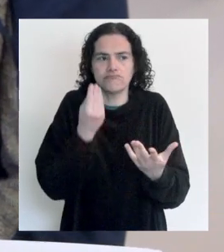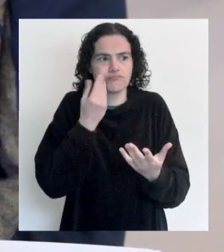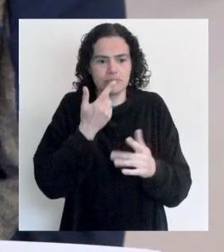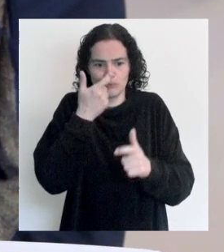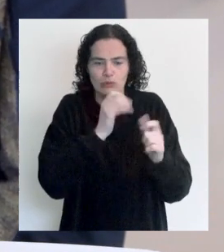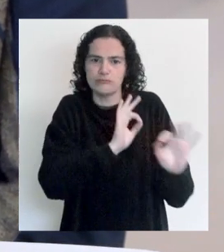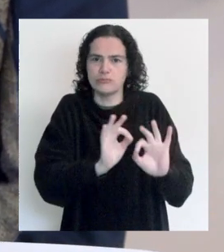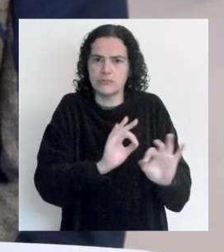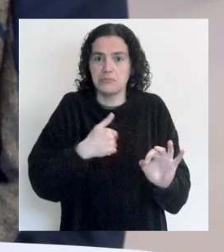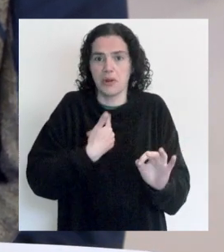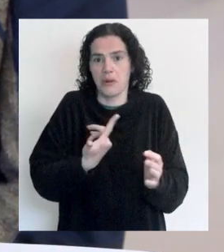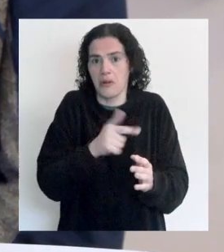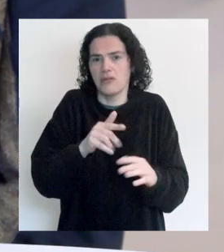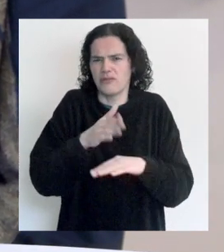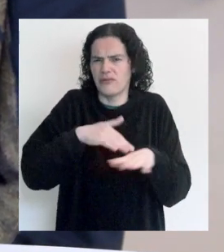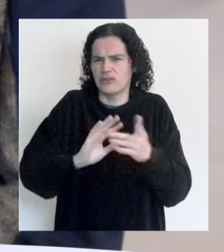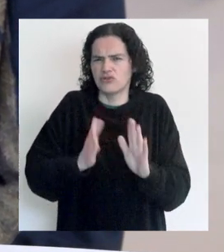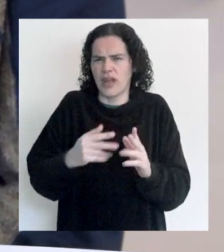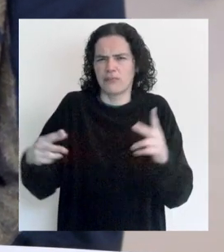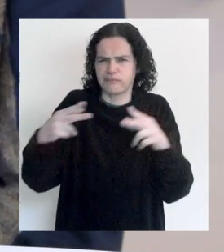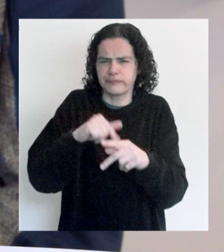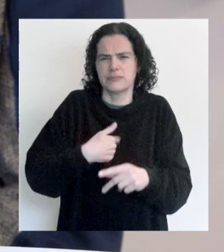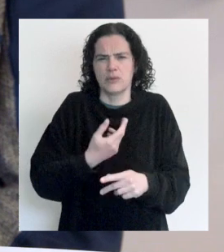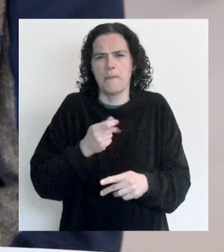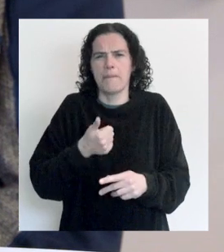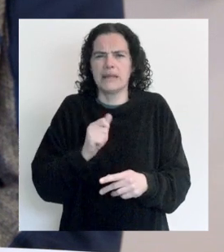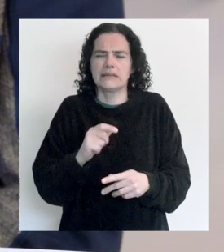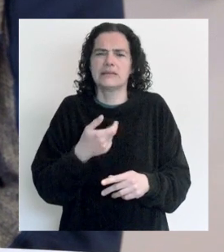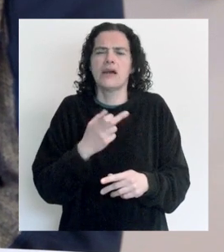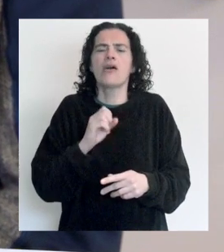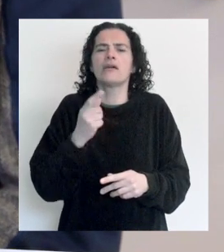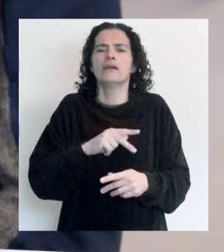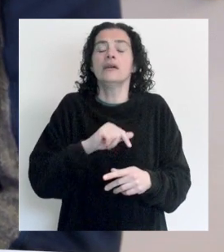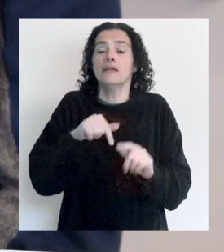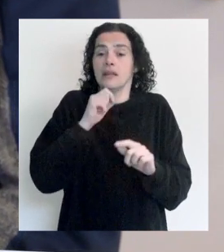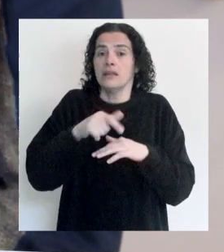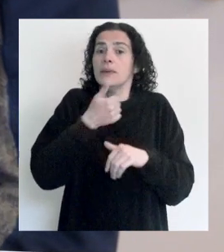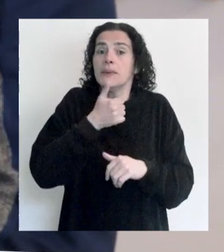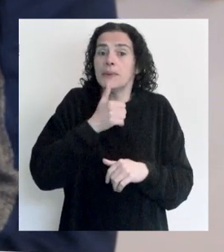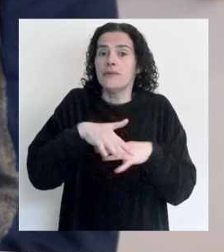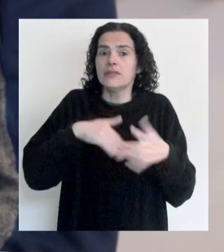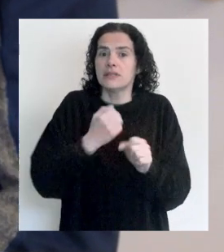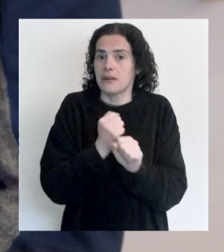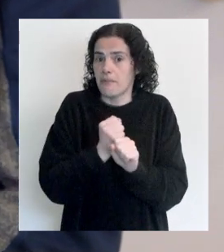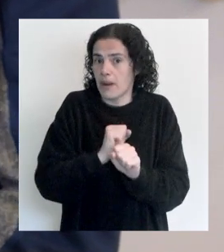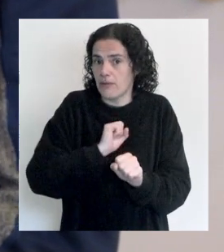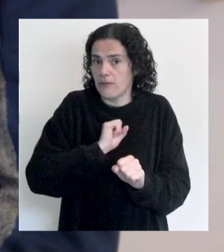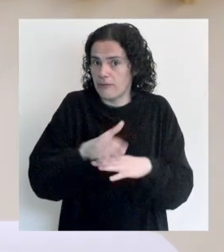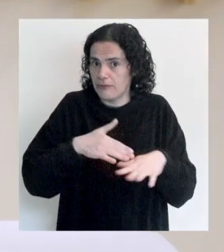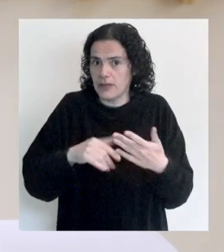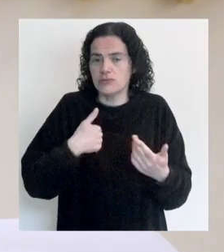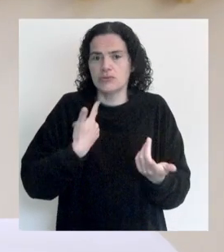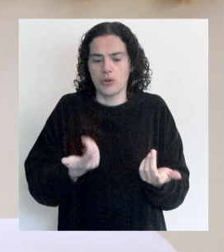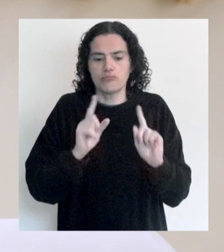curator. He's done this before actually with an art critic, with Gregory Baddock, and decided to do this with my work. And so